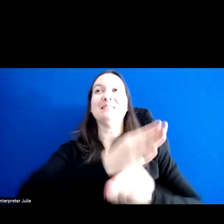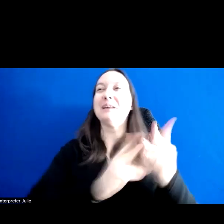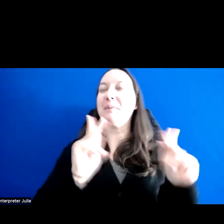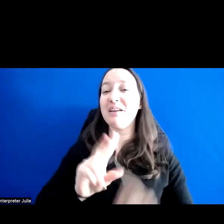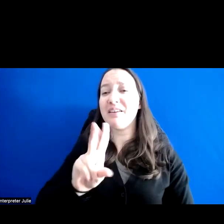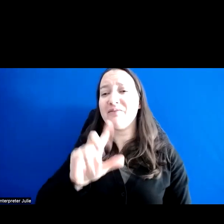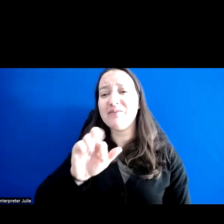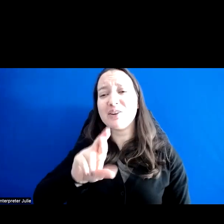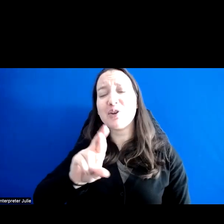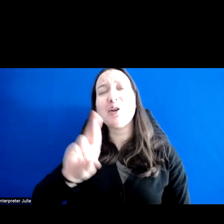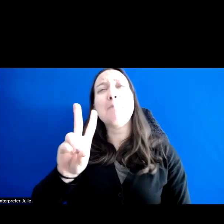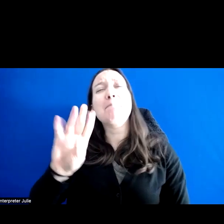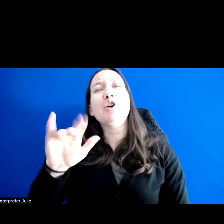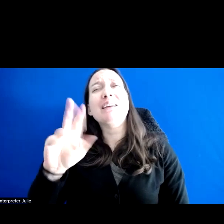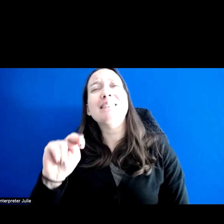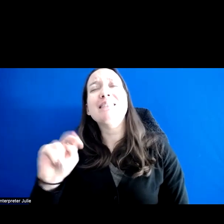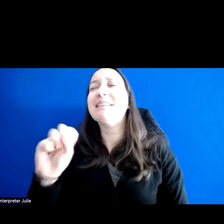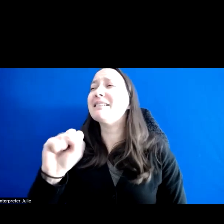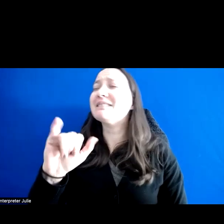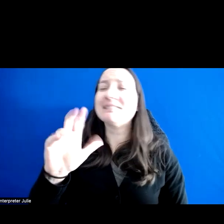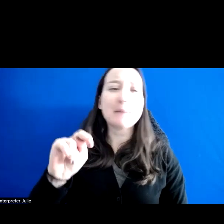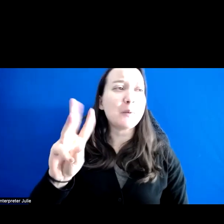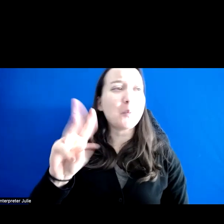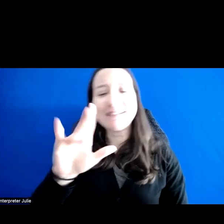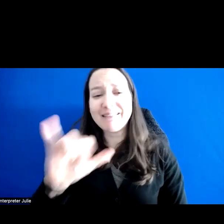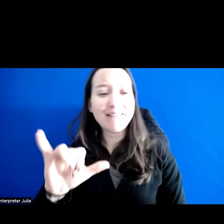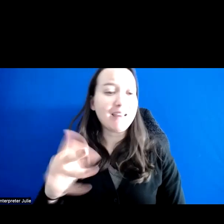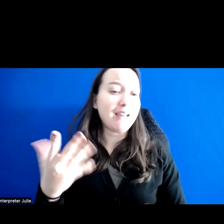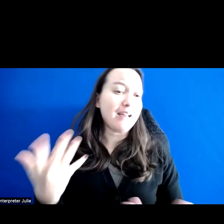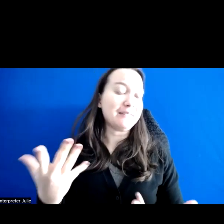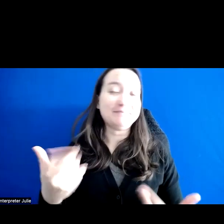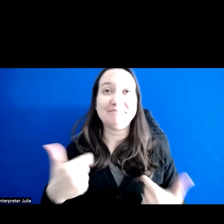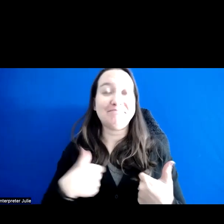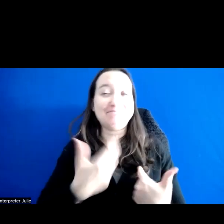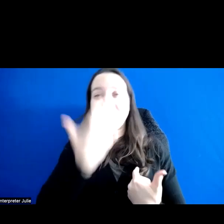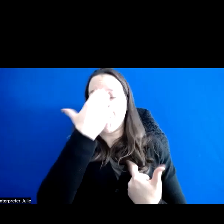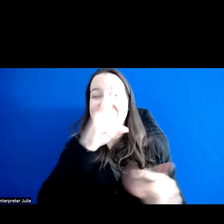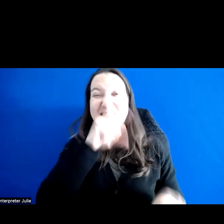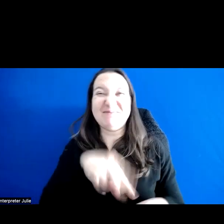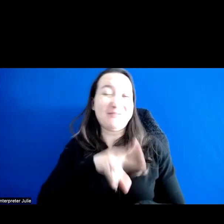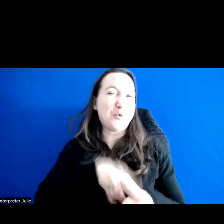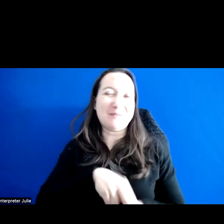Bergin, Simon Watney, they know the answers. But of course, that's not how it is.